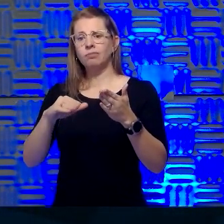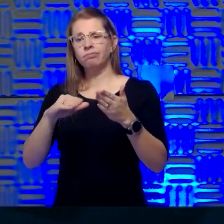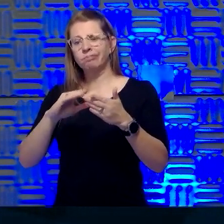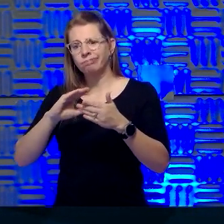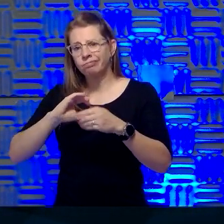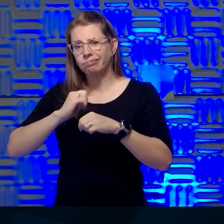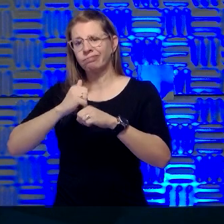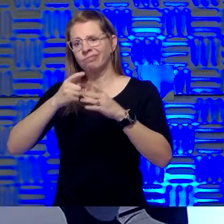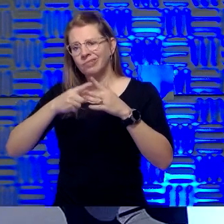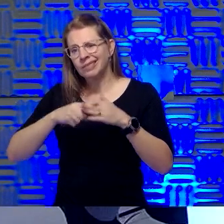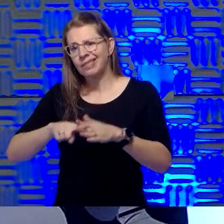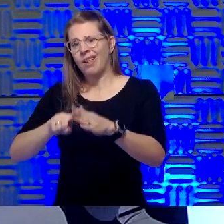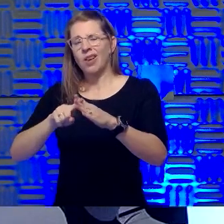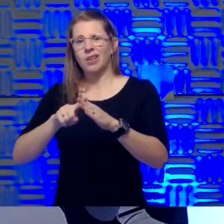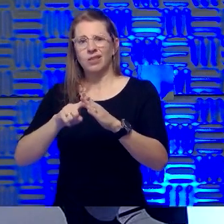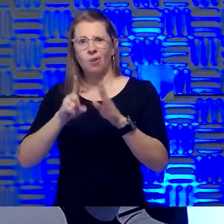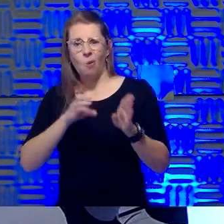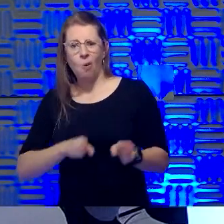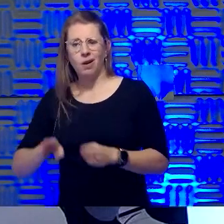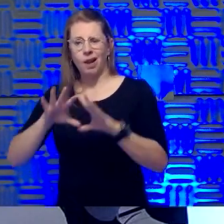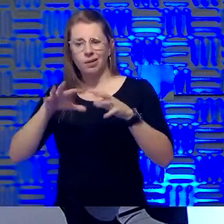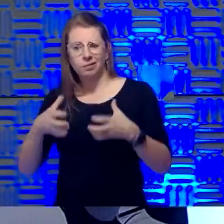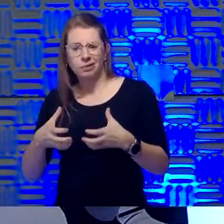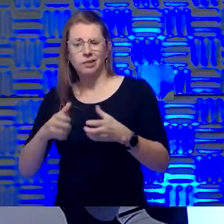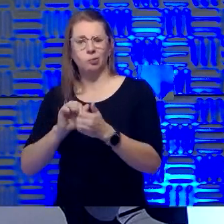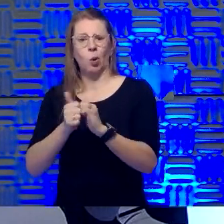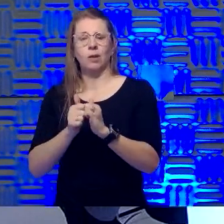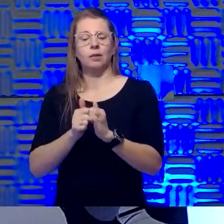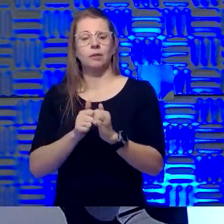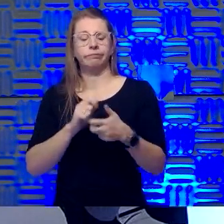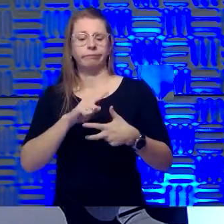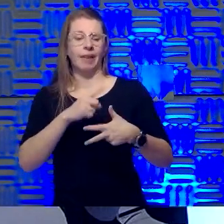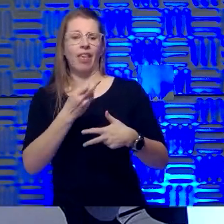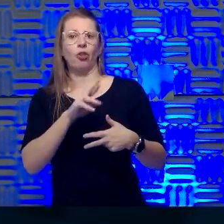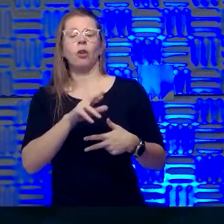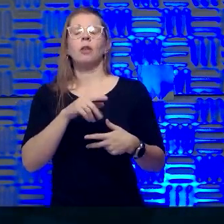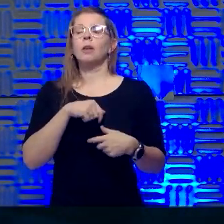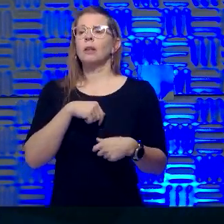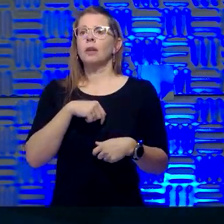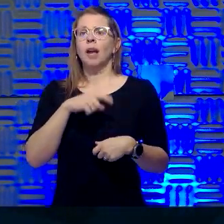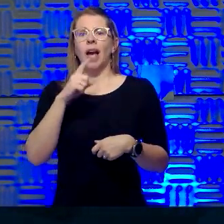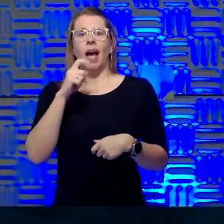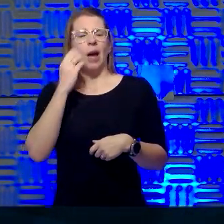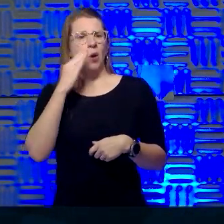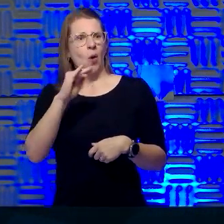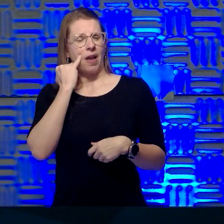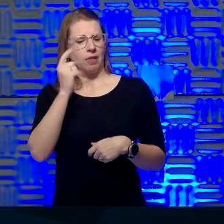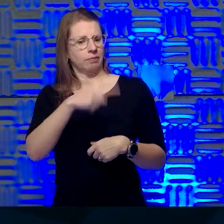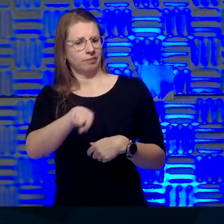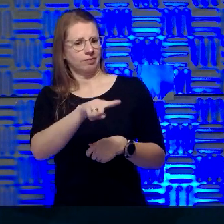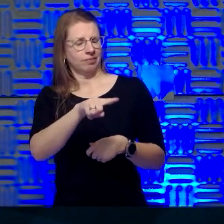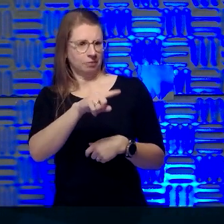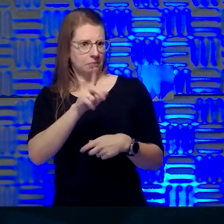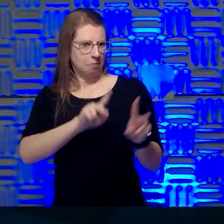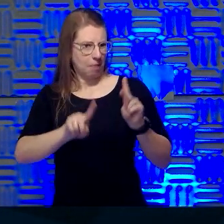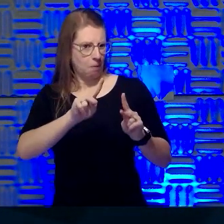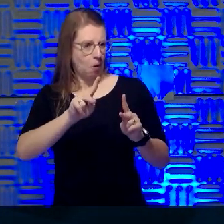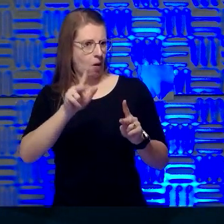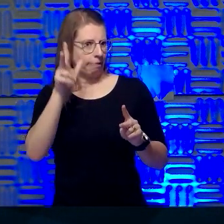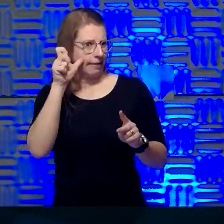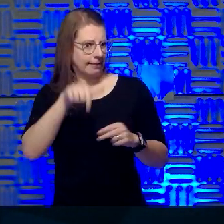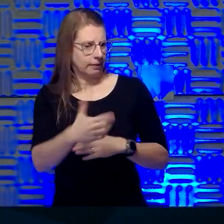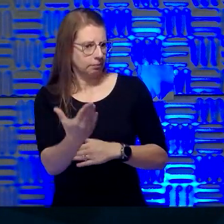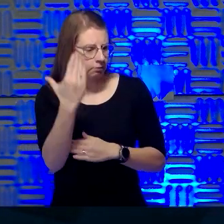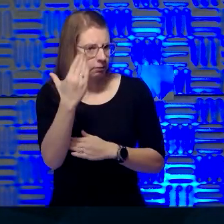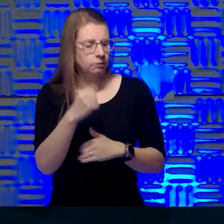sports. Yeah. I think the other thing that, boy, I don't know that those kind of people are listening this morning, but I think